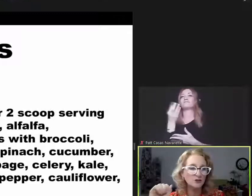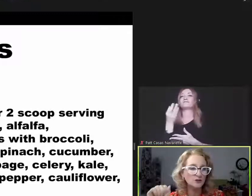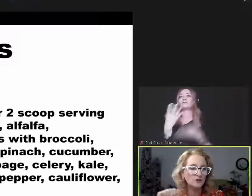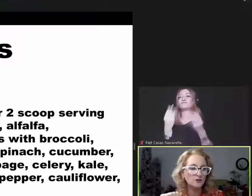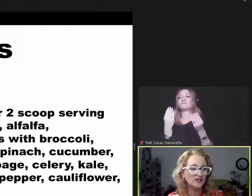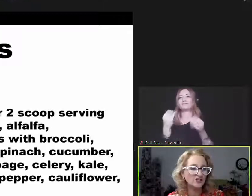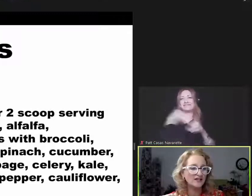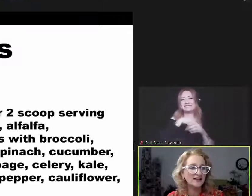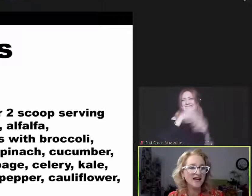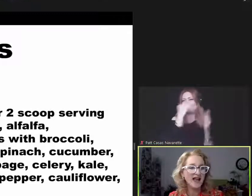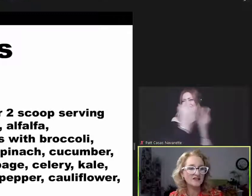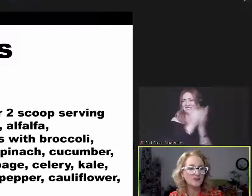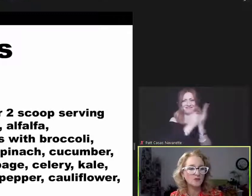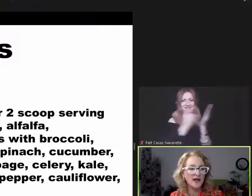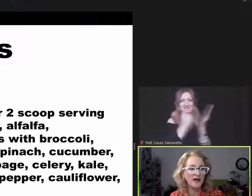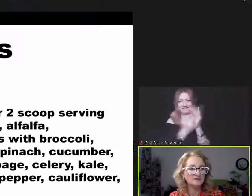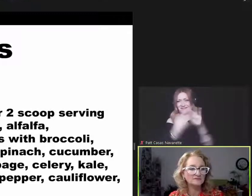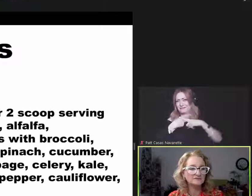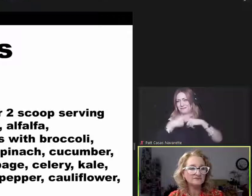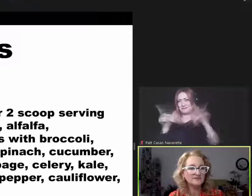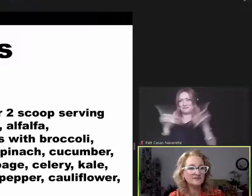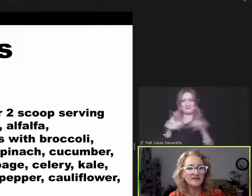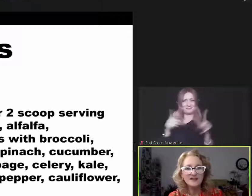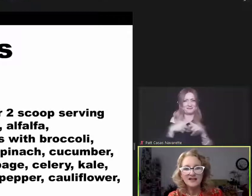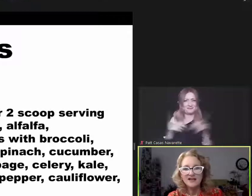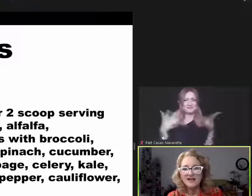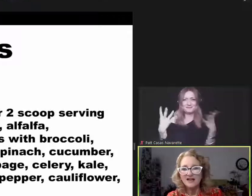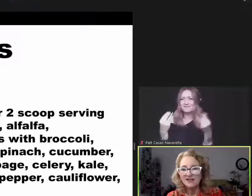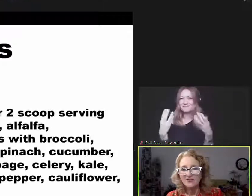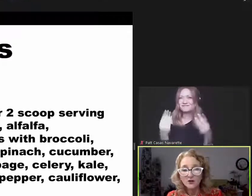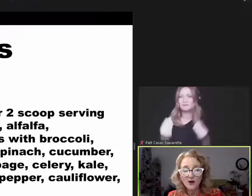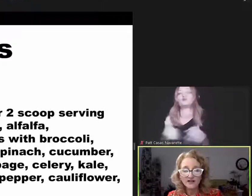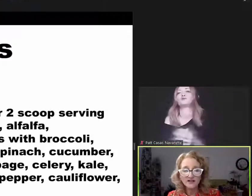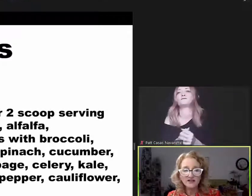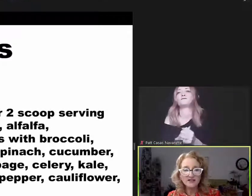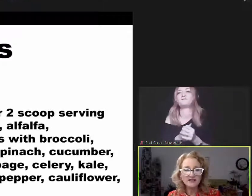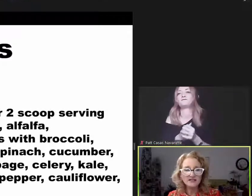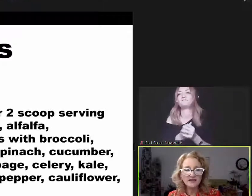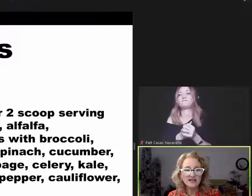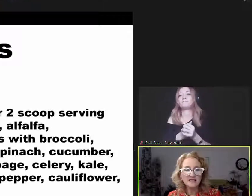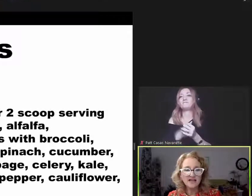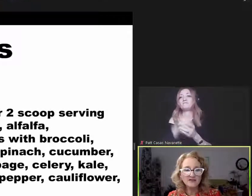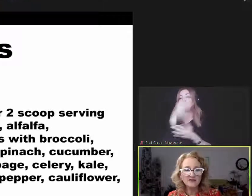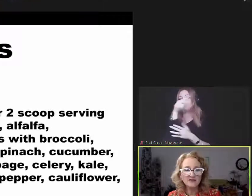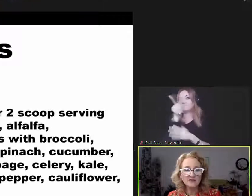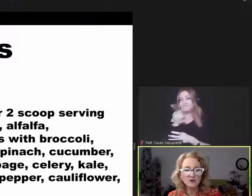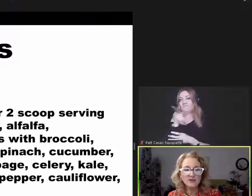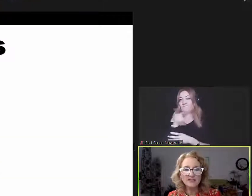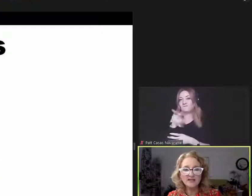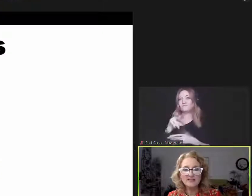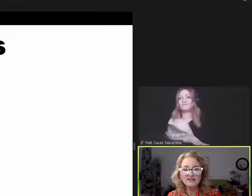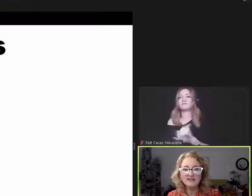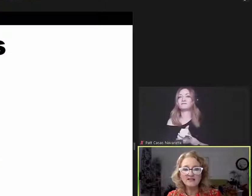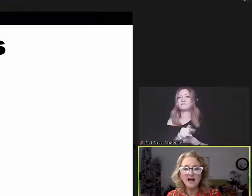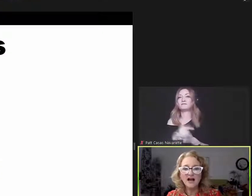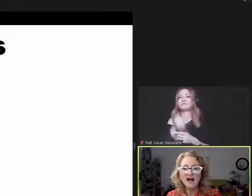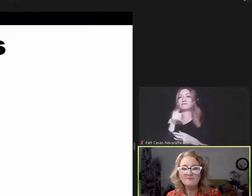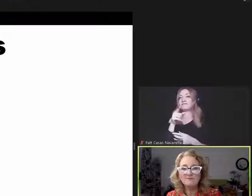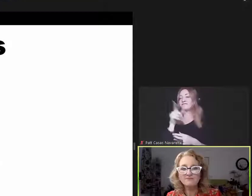sprouted nutrition as well. The great thing is that the Giving